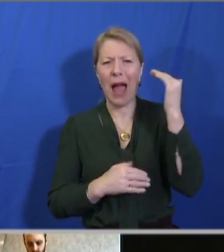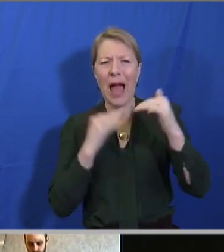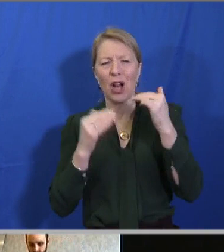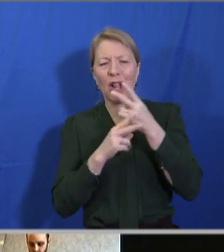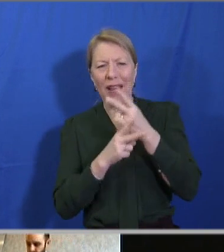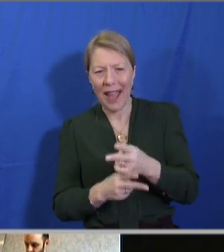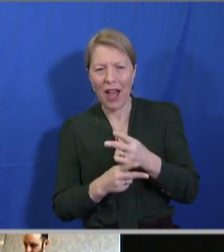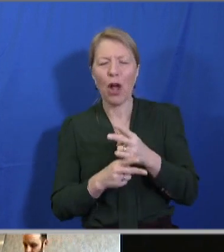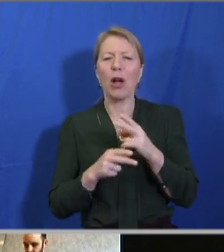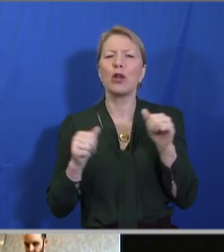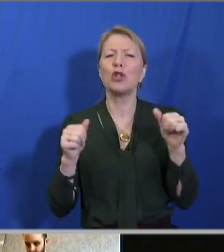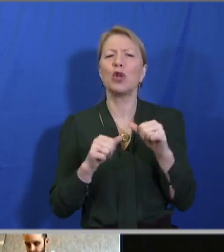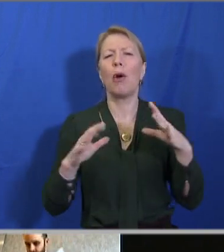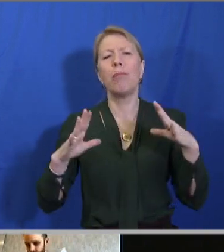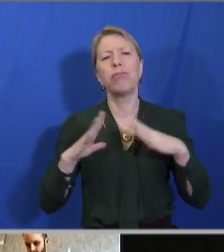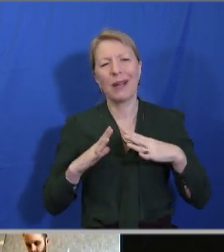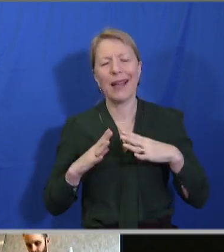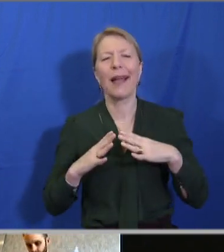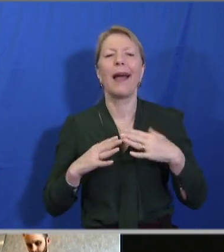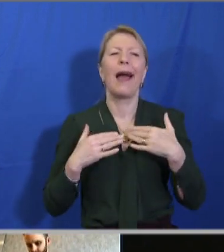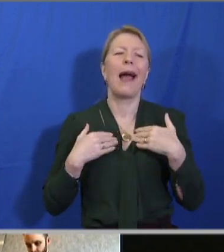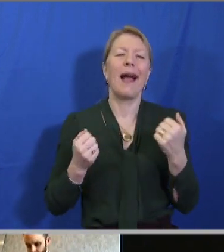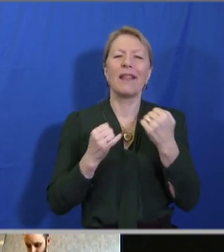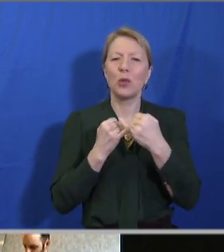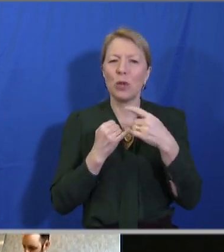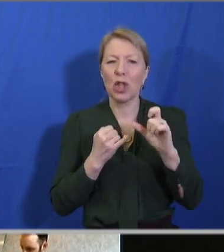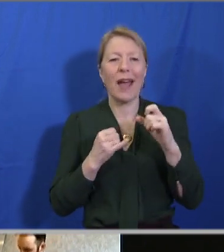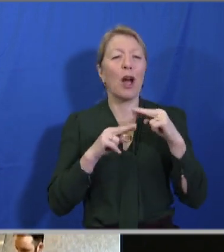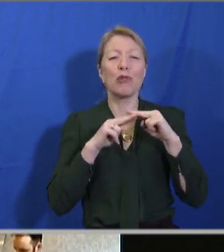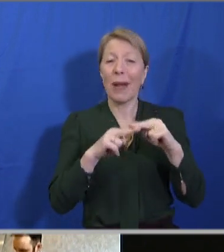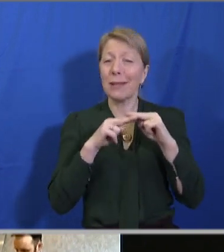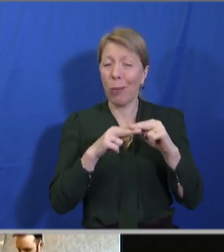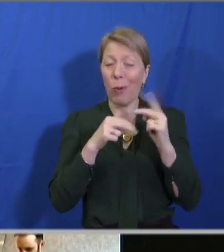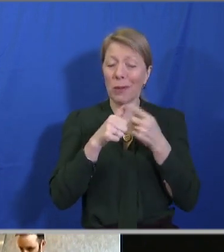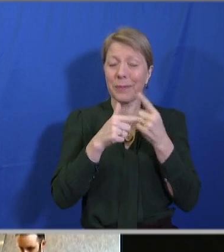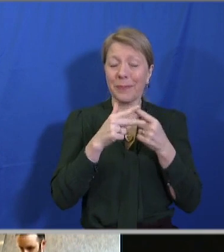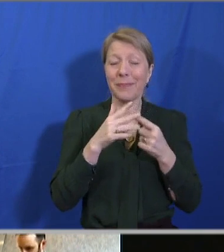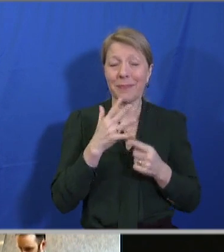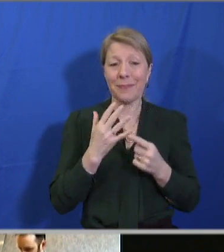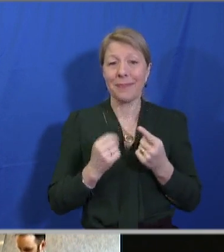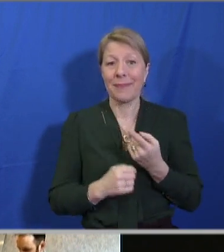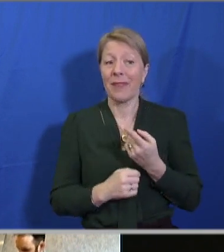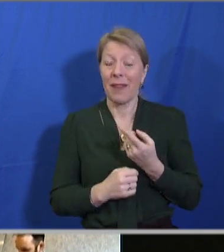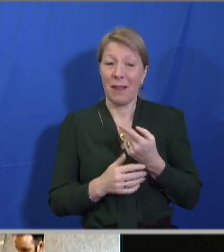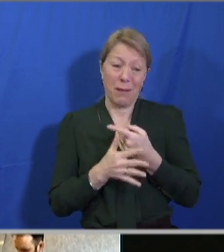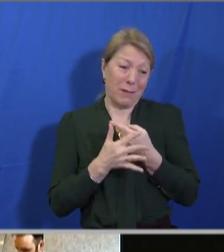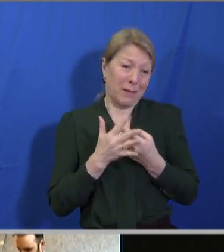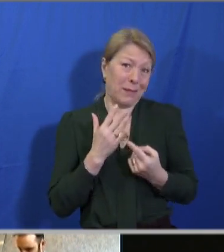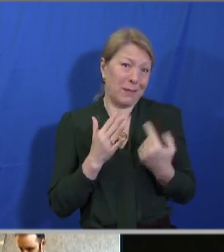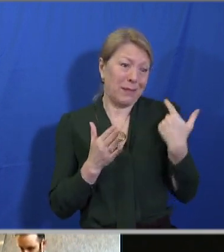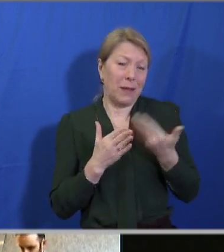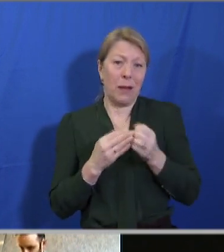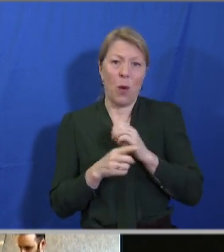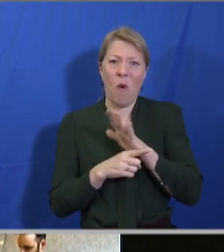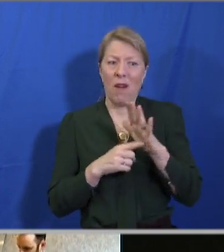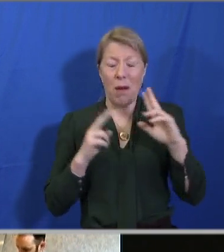care transport, because we know they were among the essential services that have been greatly impacted by the pandemic.